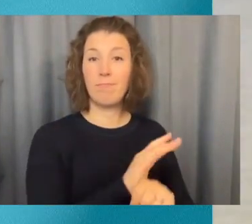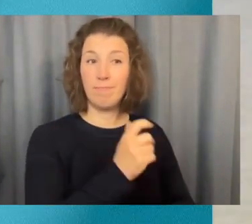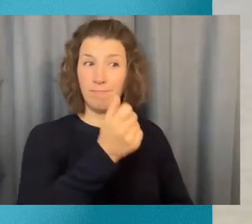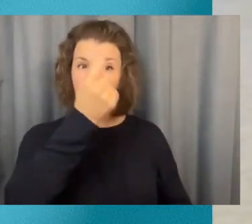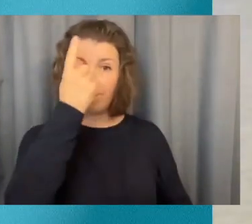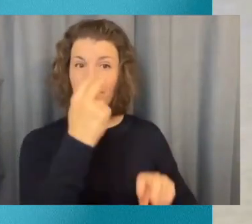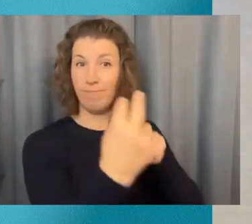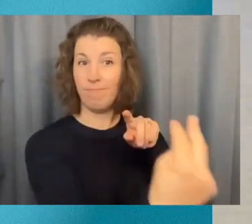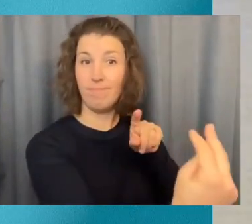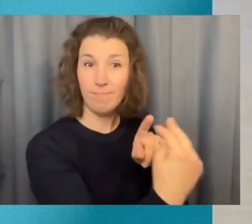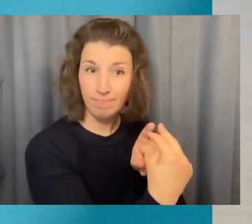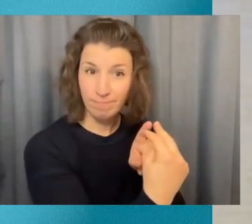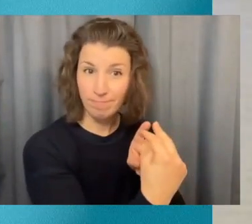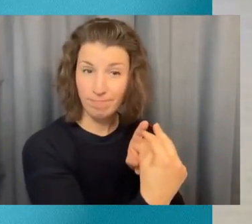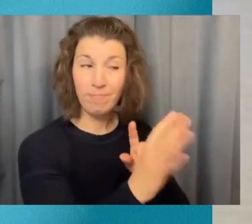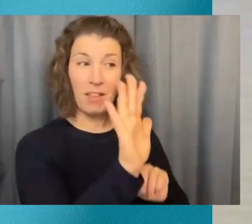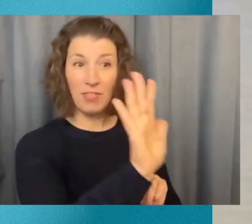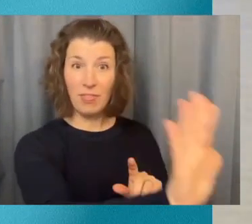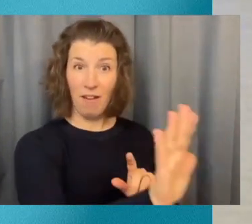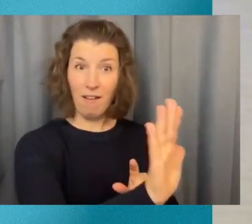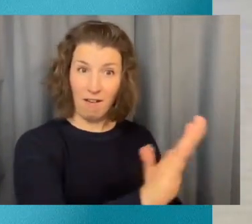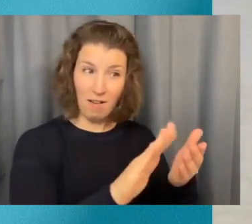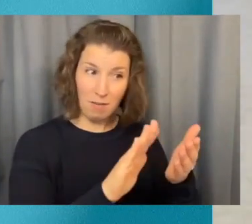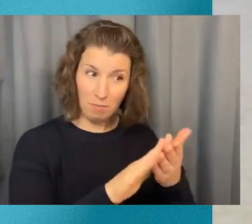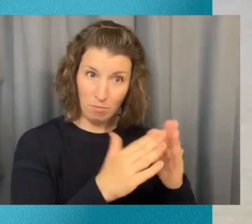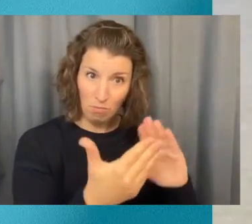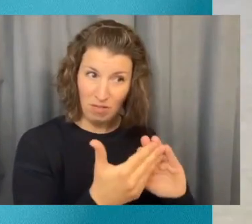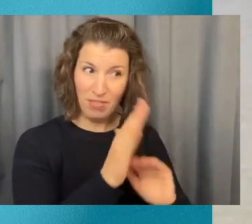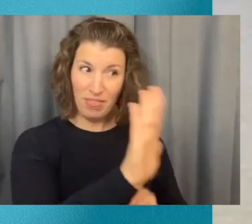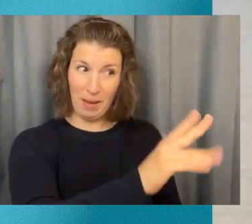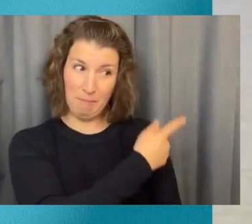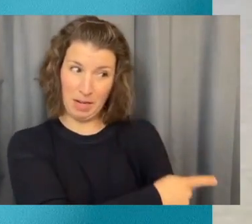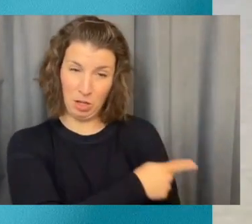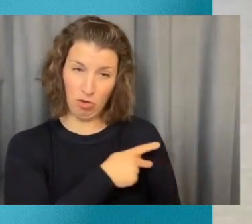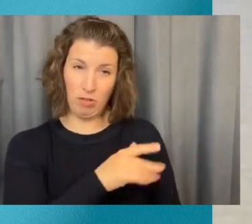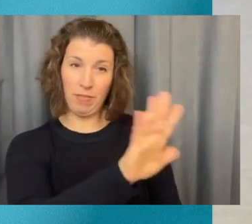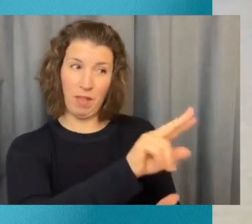of where our communities are coming from, our patients coming from, where they hold value.